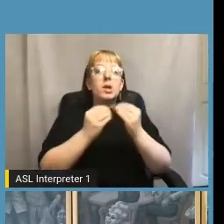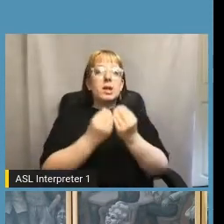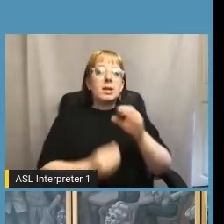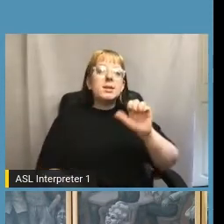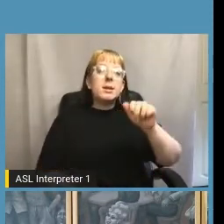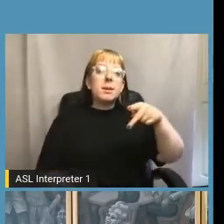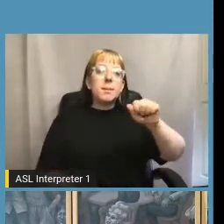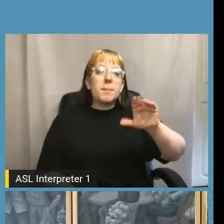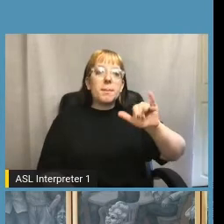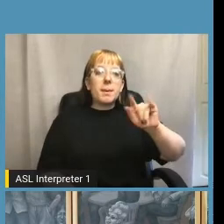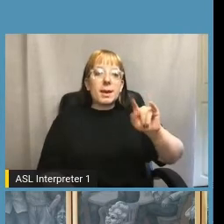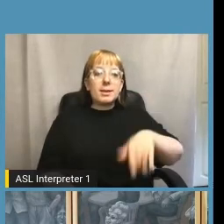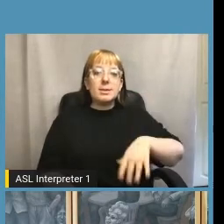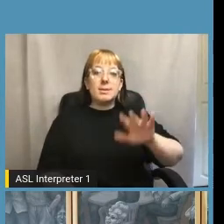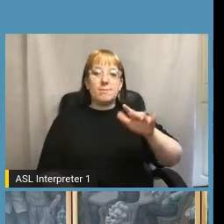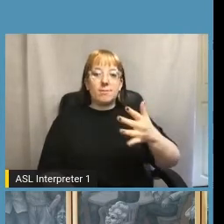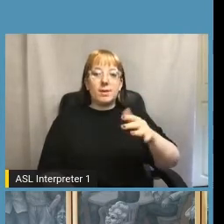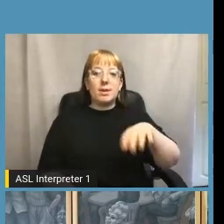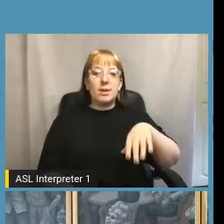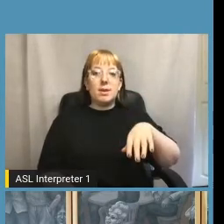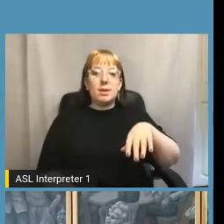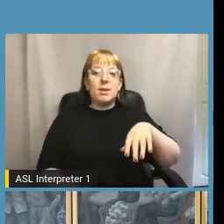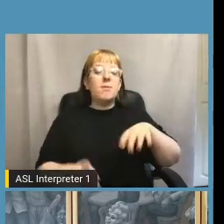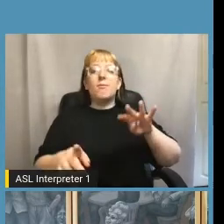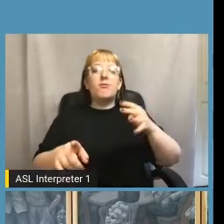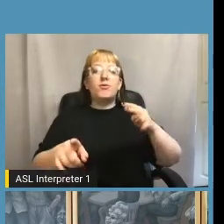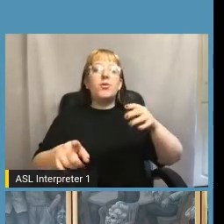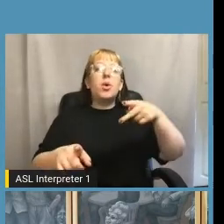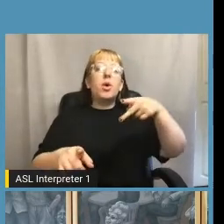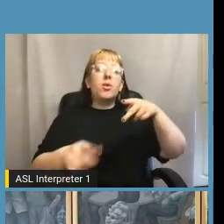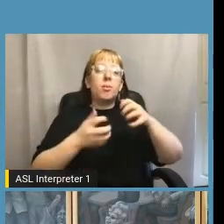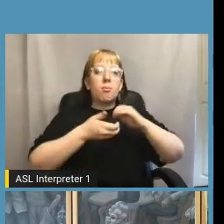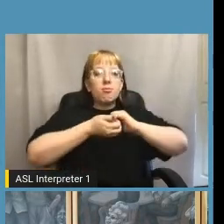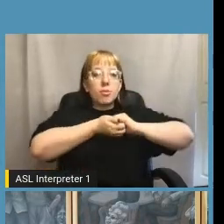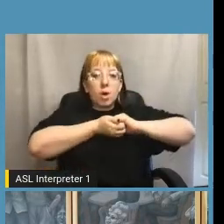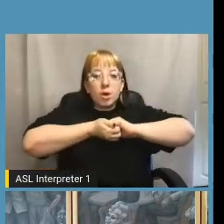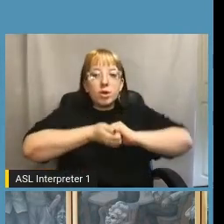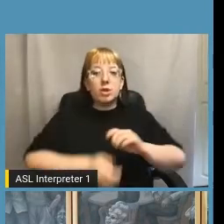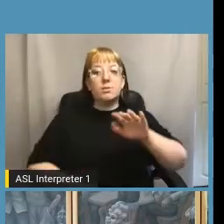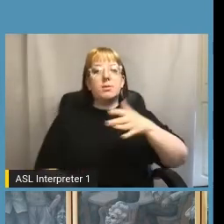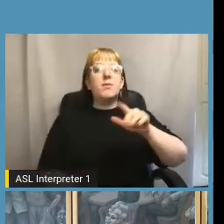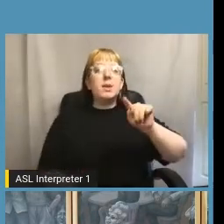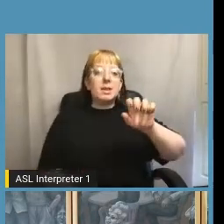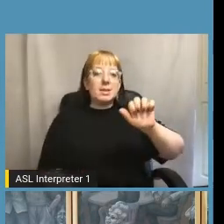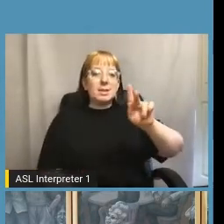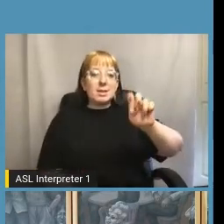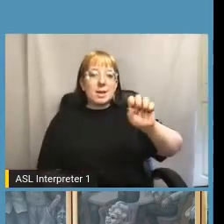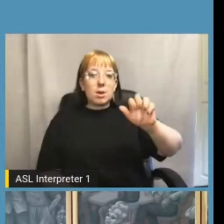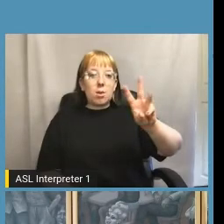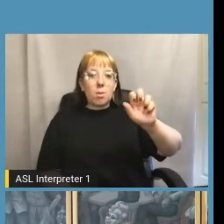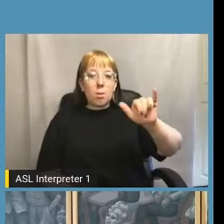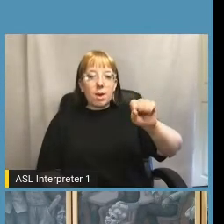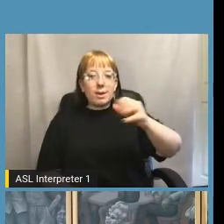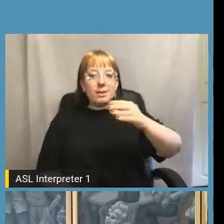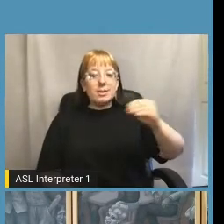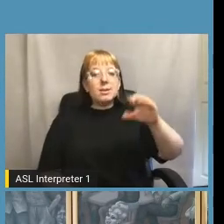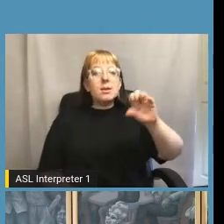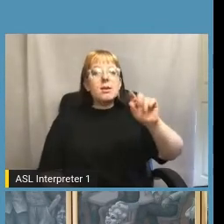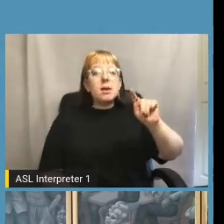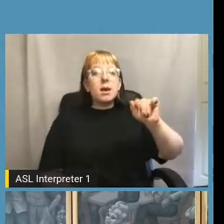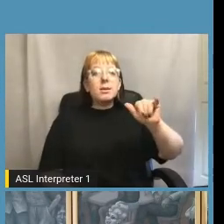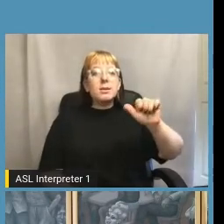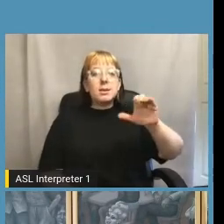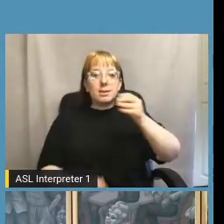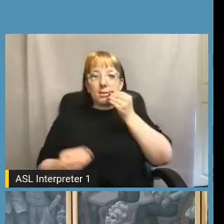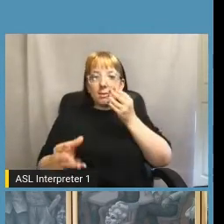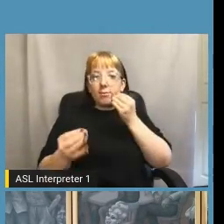finally, some takeaways. I wanted to design this as sort of a things I wish I had known when I started doing a podcast